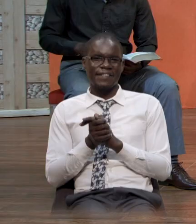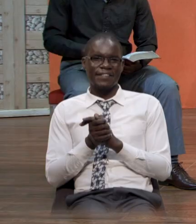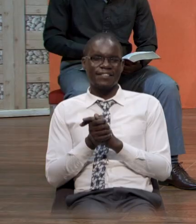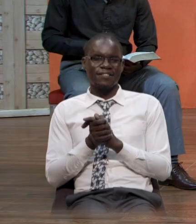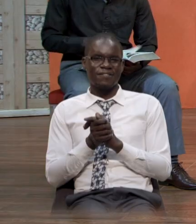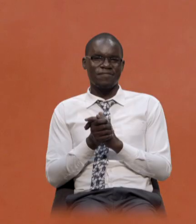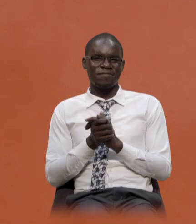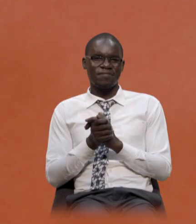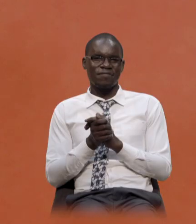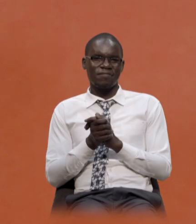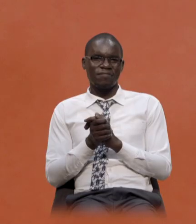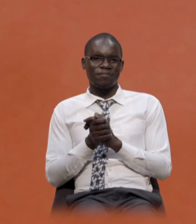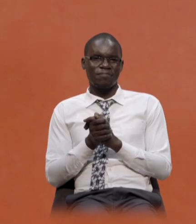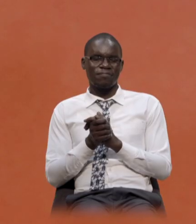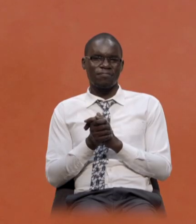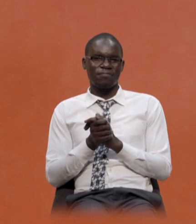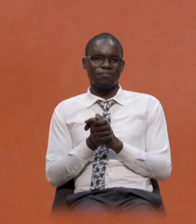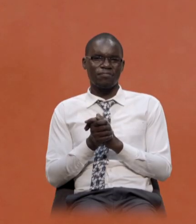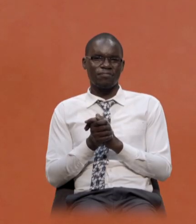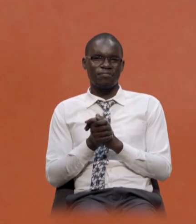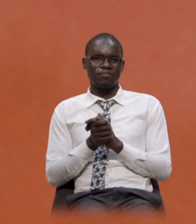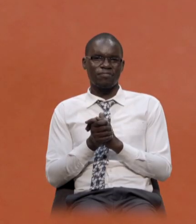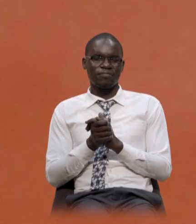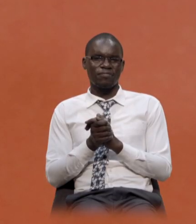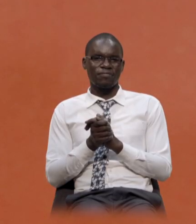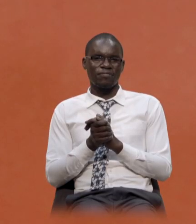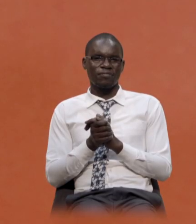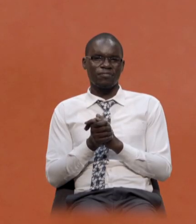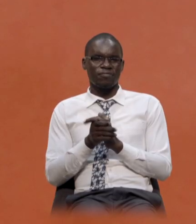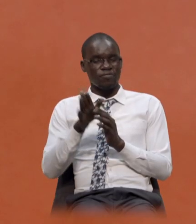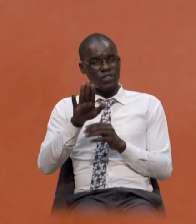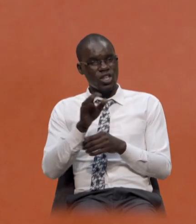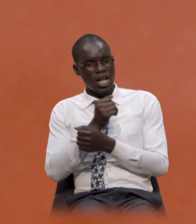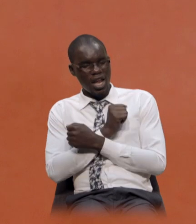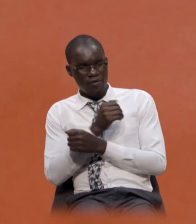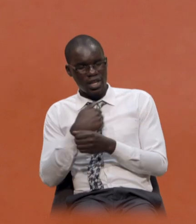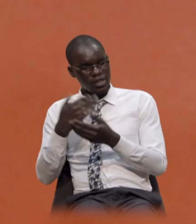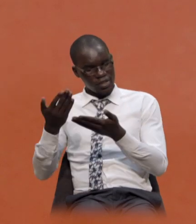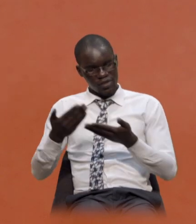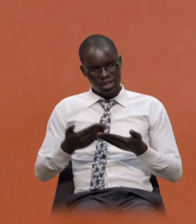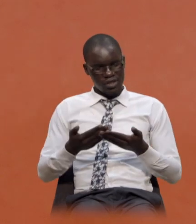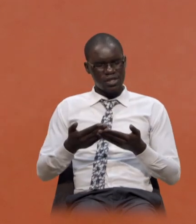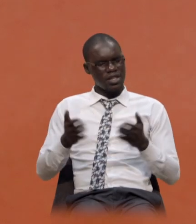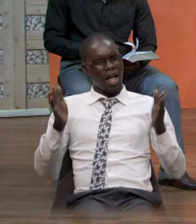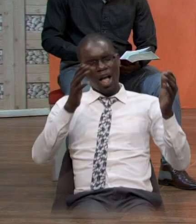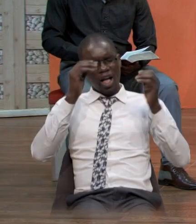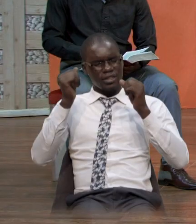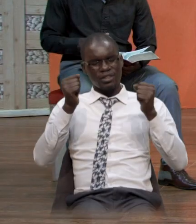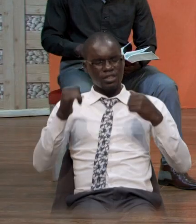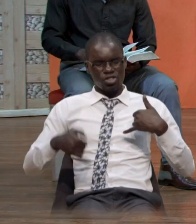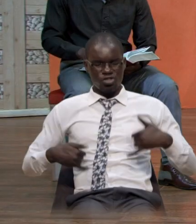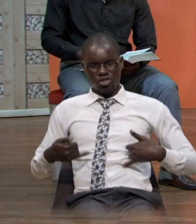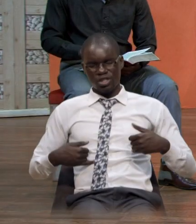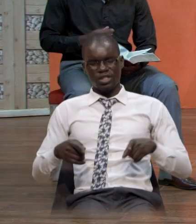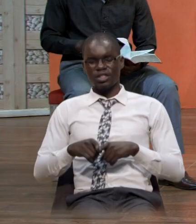Seriously? Read it again. Mm-hmm. Your love has given me great joy and encouragement because